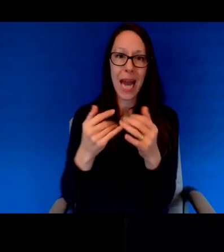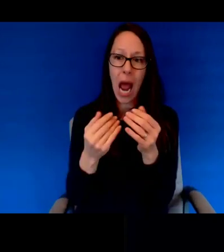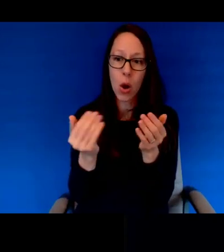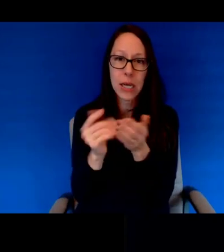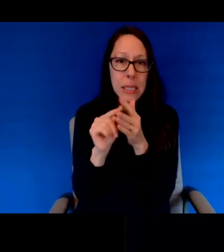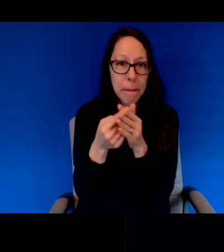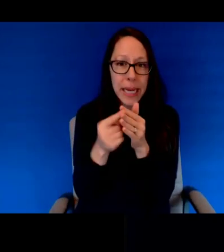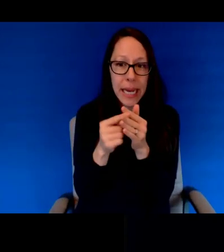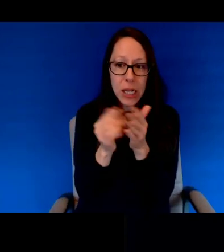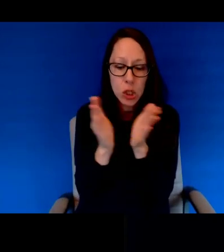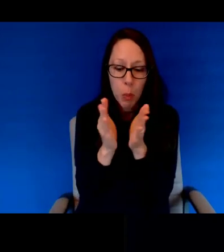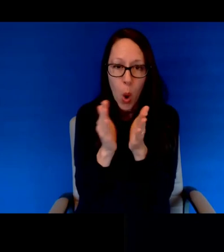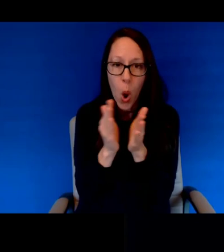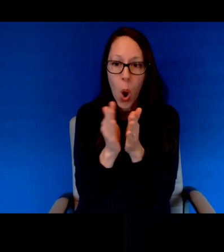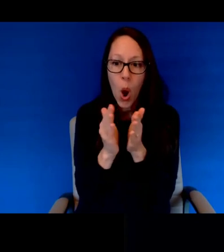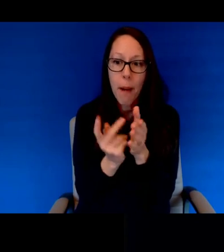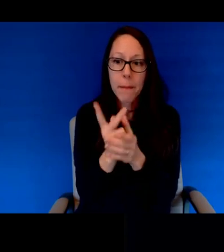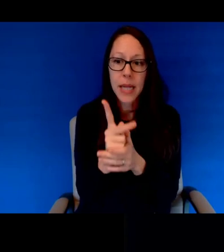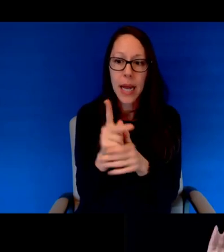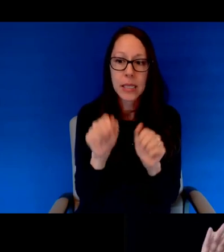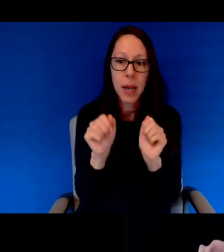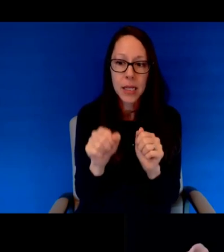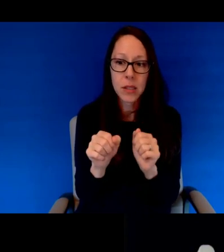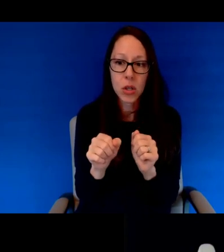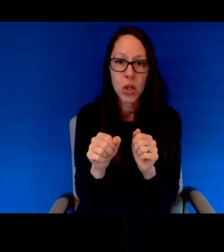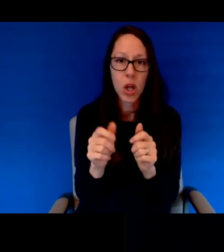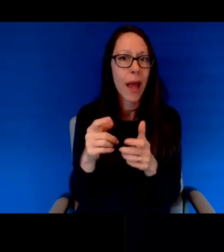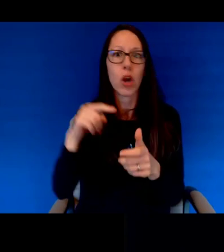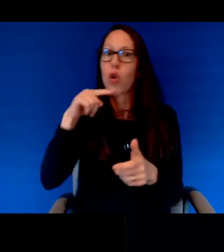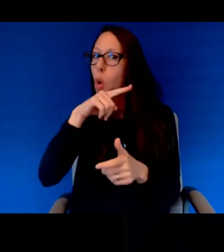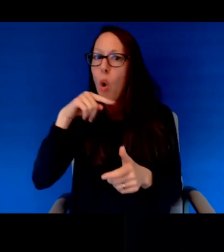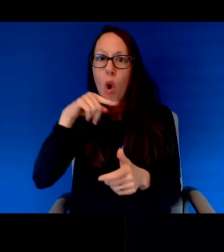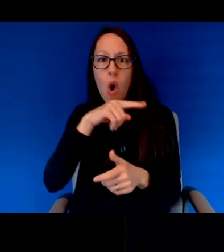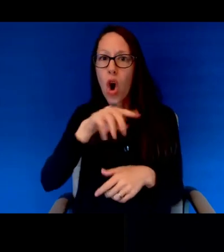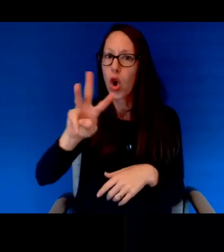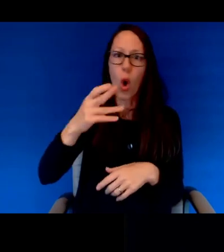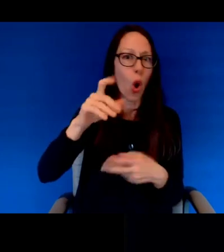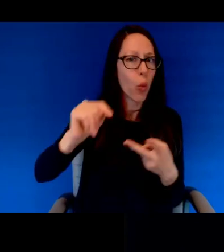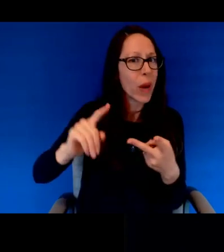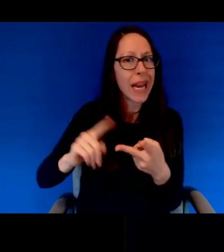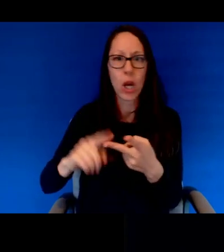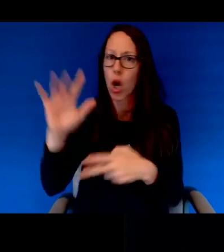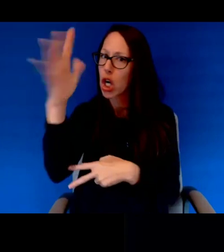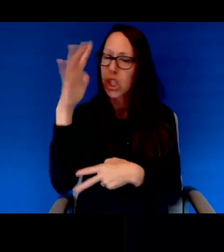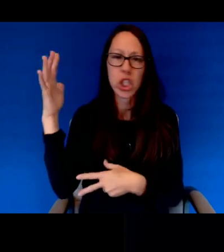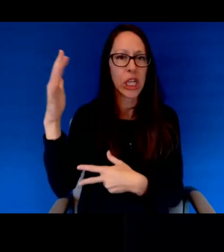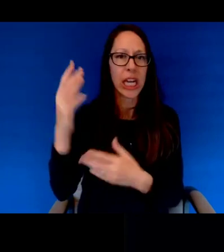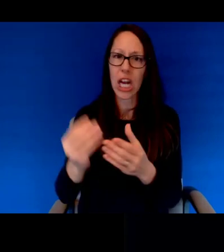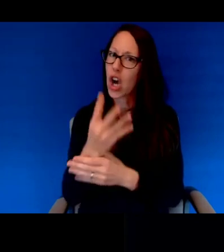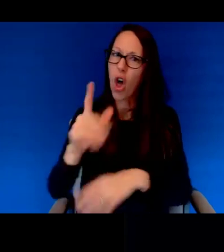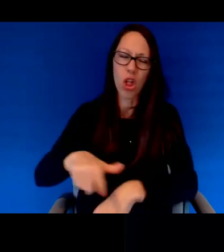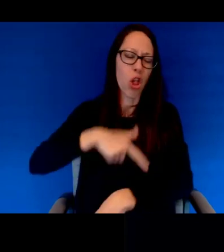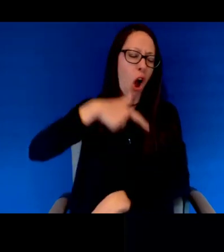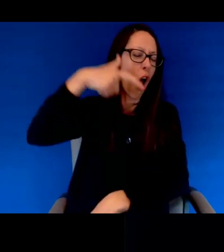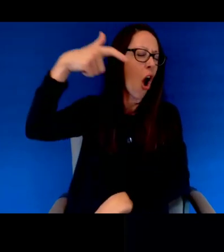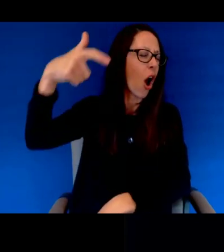smallest plants possible. It would be hard to grow something big like corn or wheat or a tree for quite a while until we